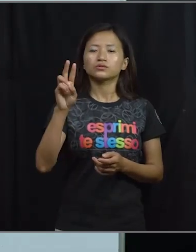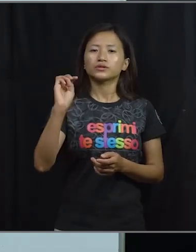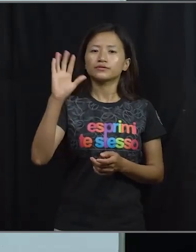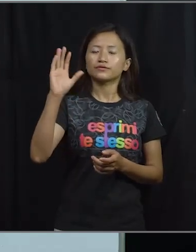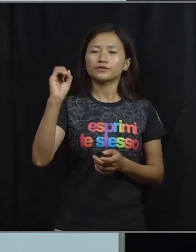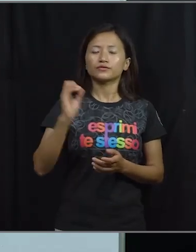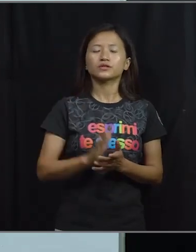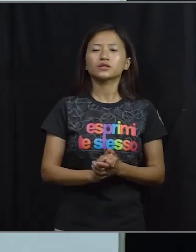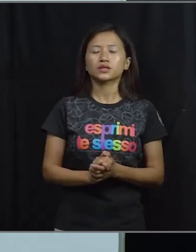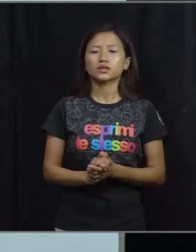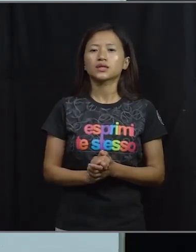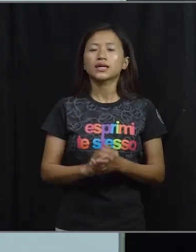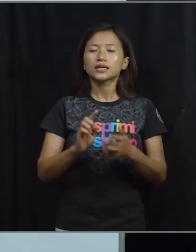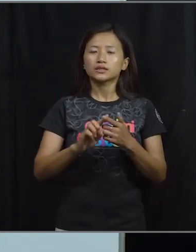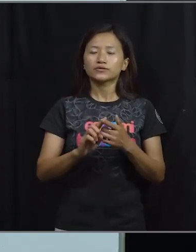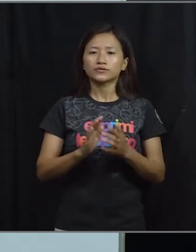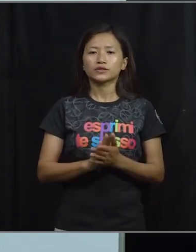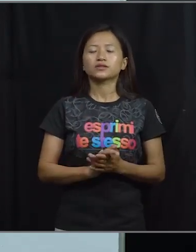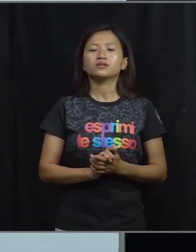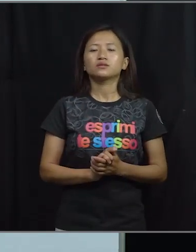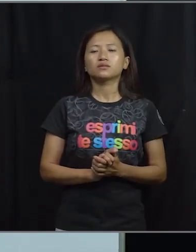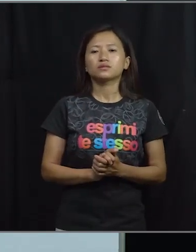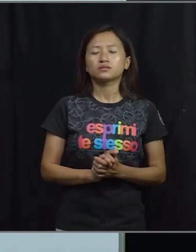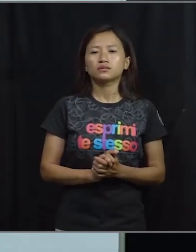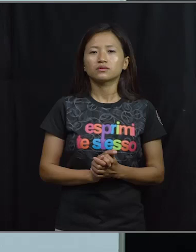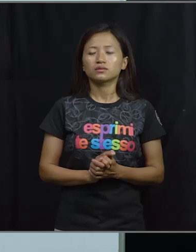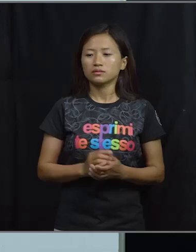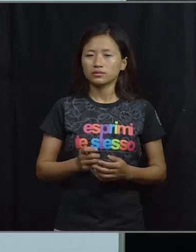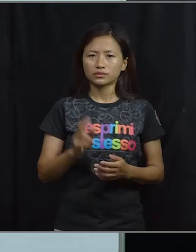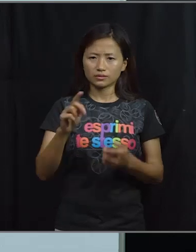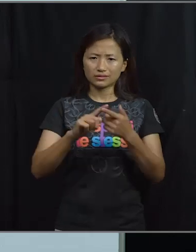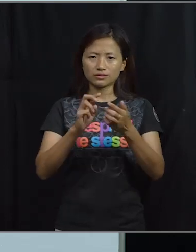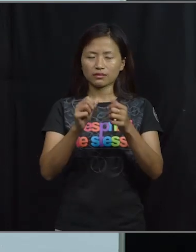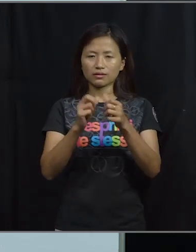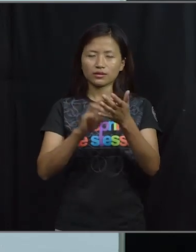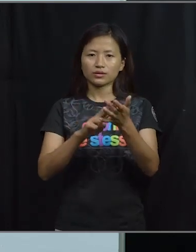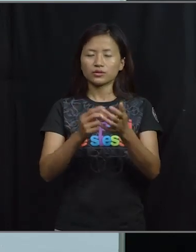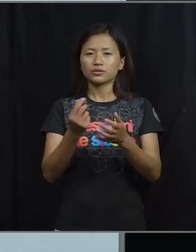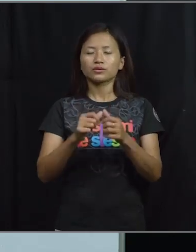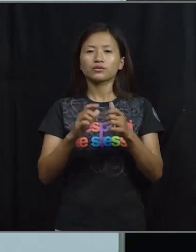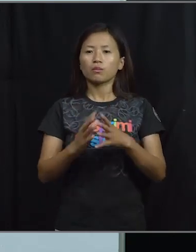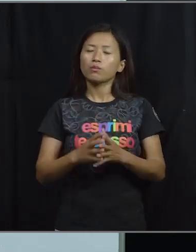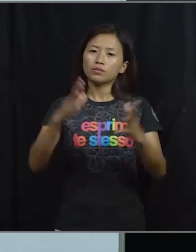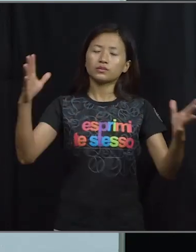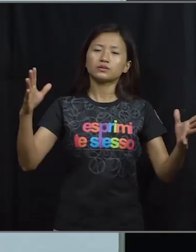The number of employees exceeds 250 and their annual turnover is more